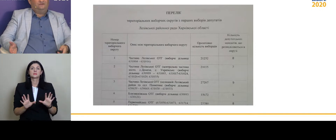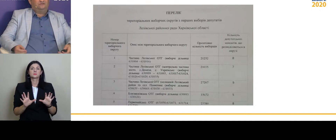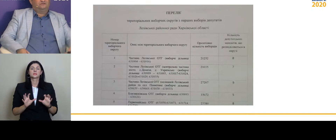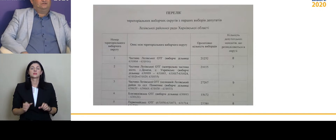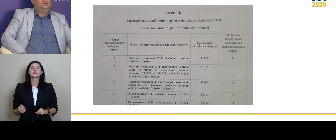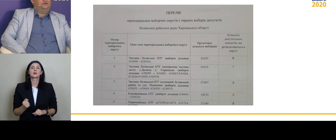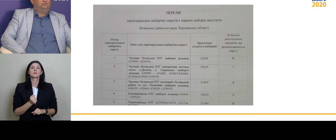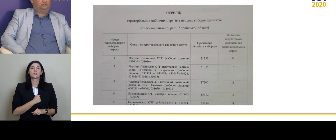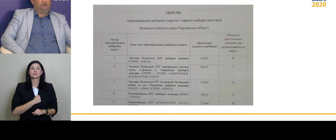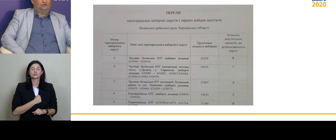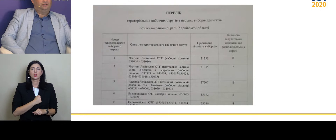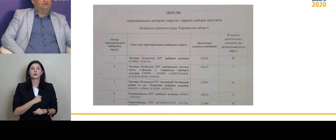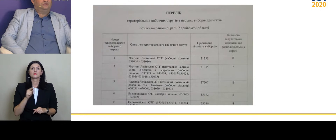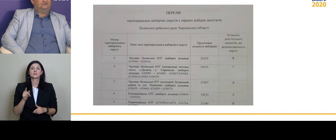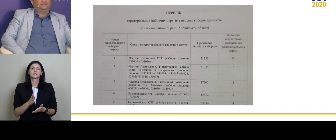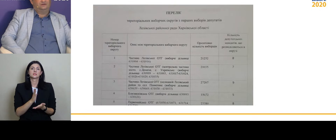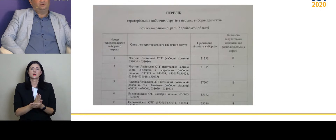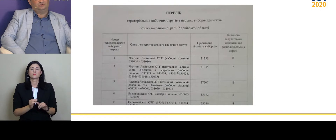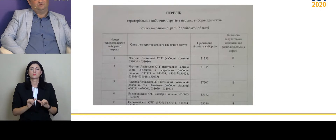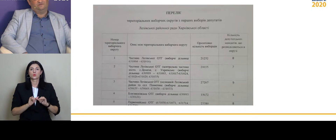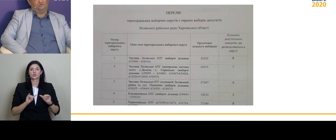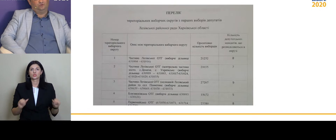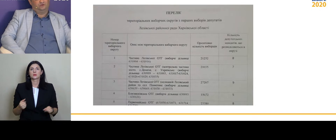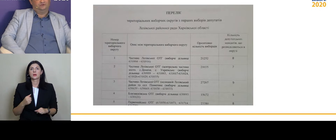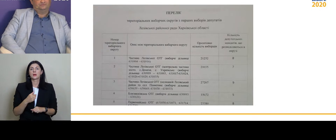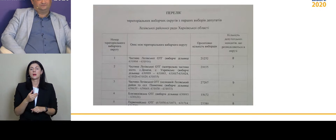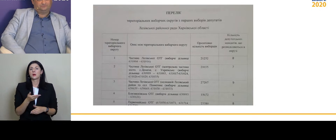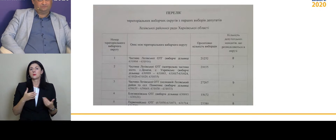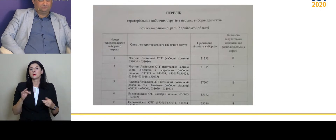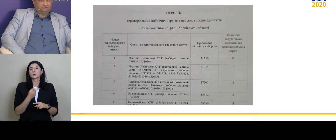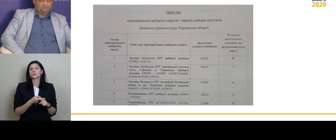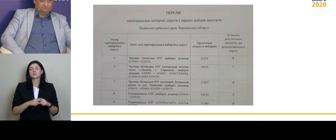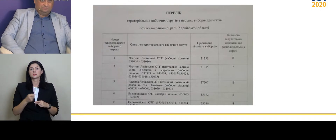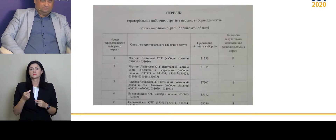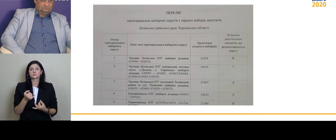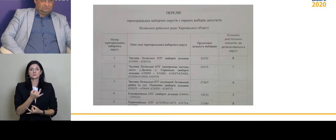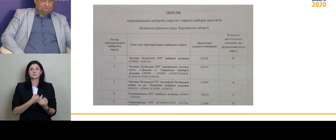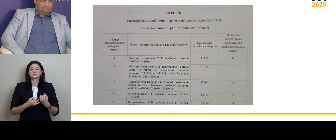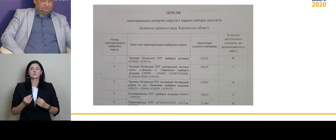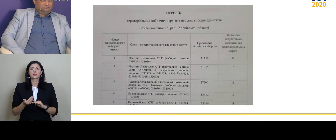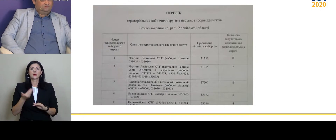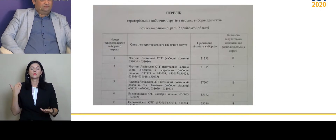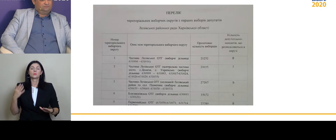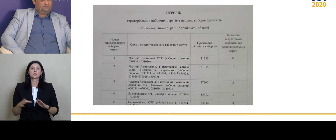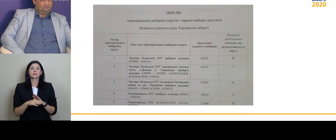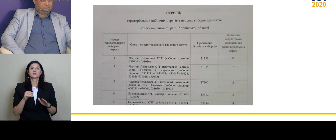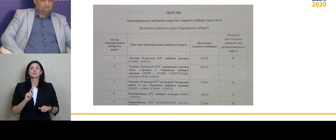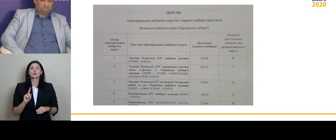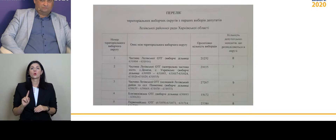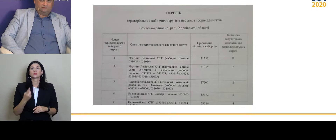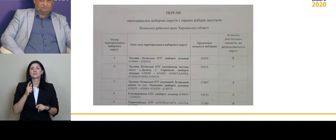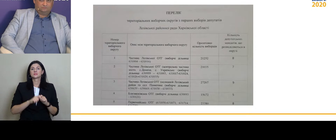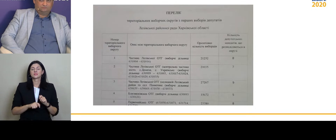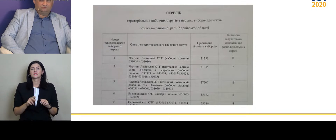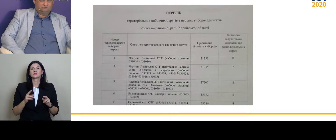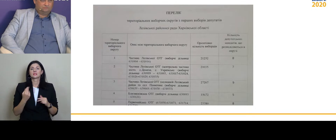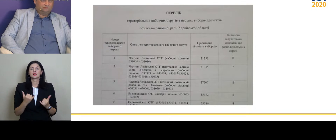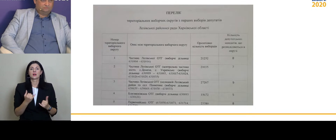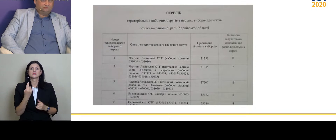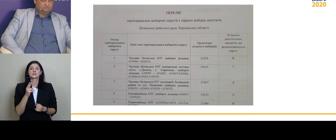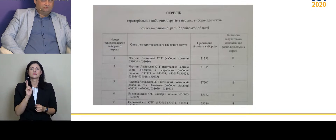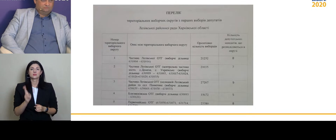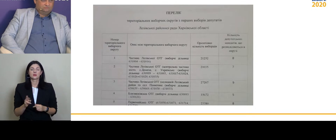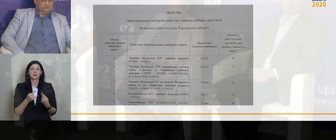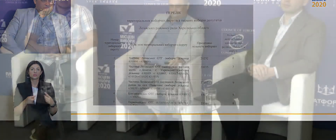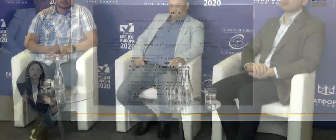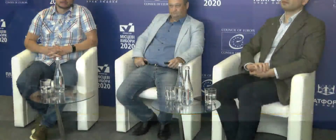wrong understanding is there, and it's kind of typical. We spoke about that at the previous webinars. One of the challenges for